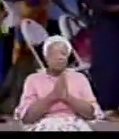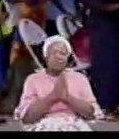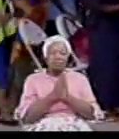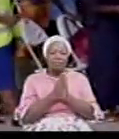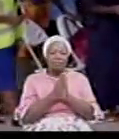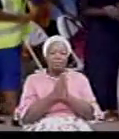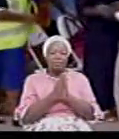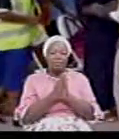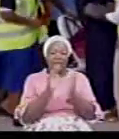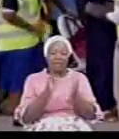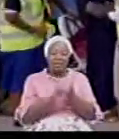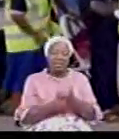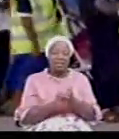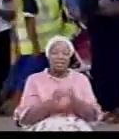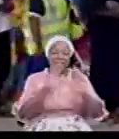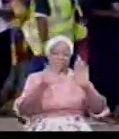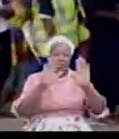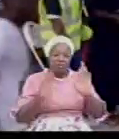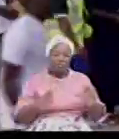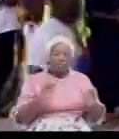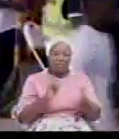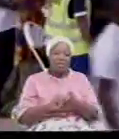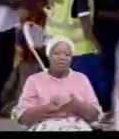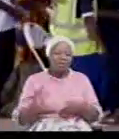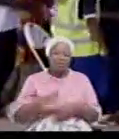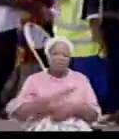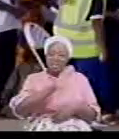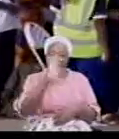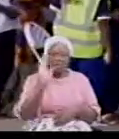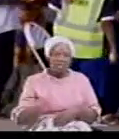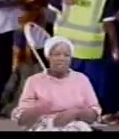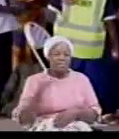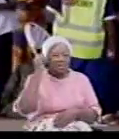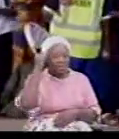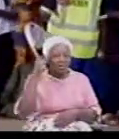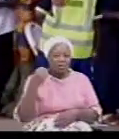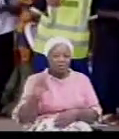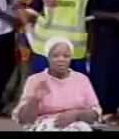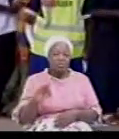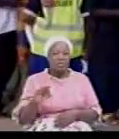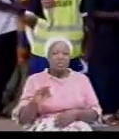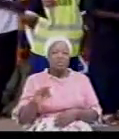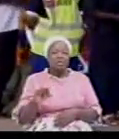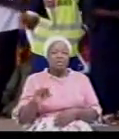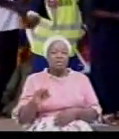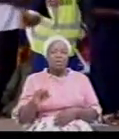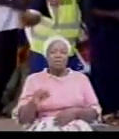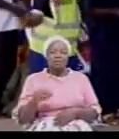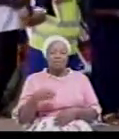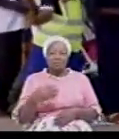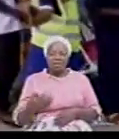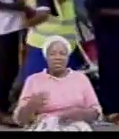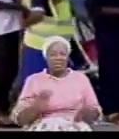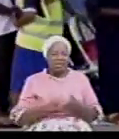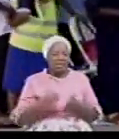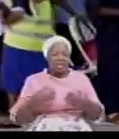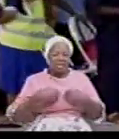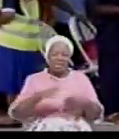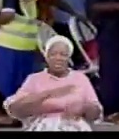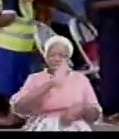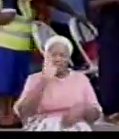happen right here and everywhere. Wherever the word of God will go, we will hear